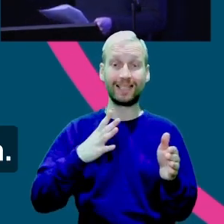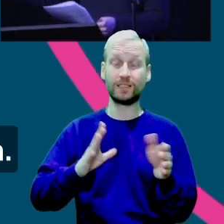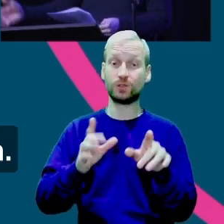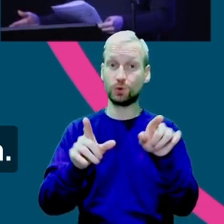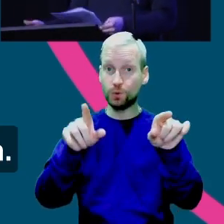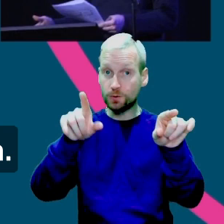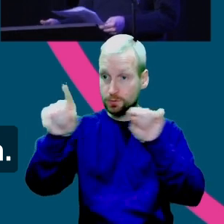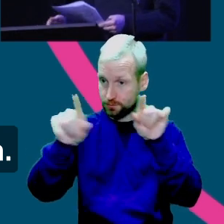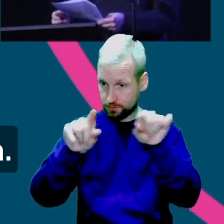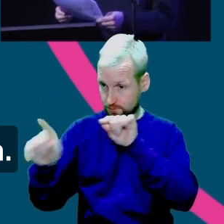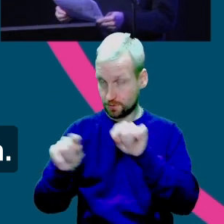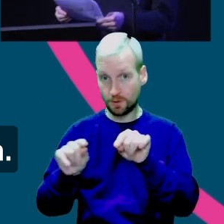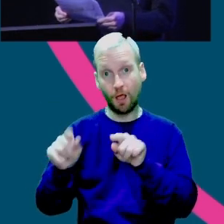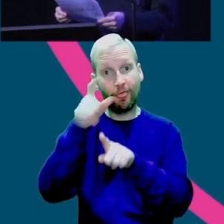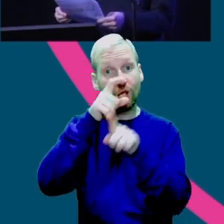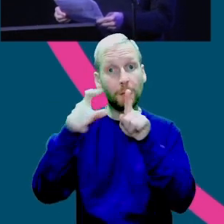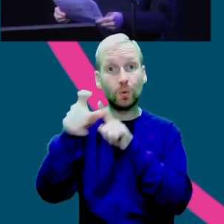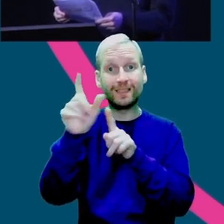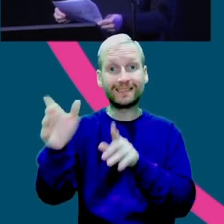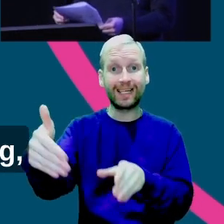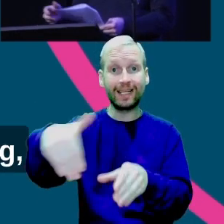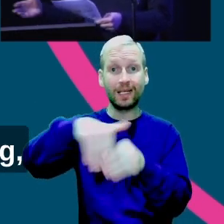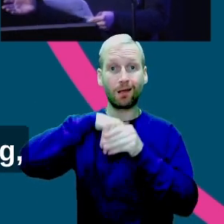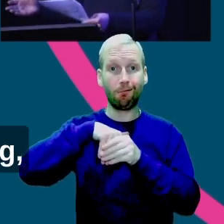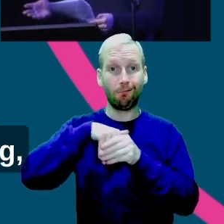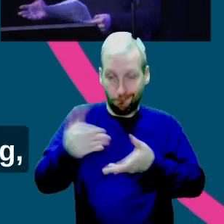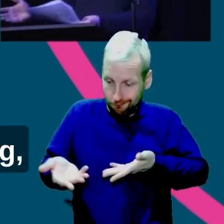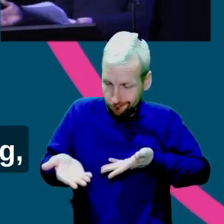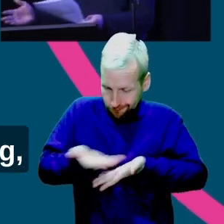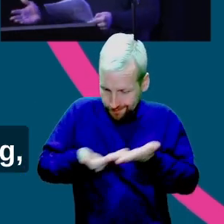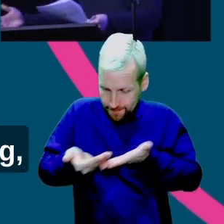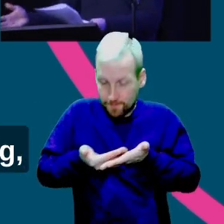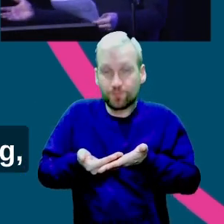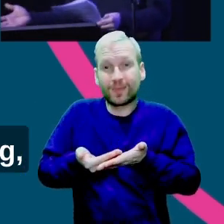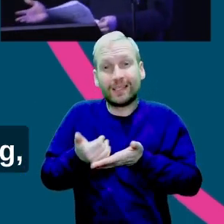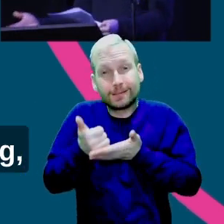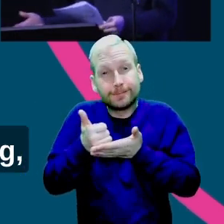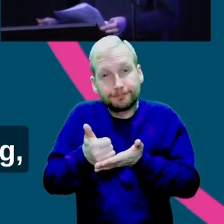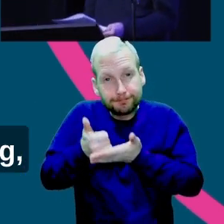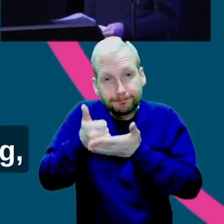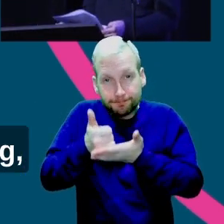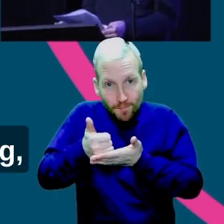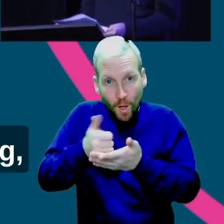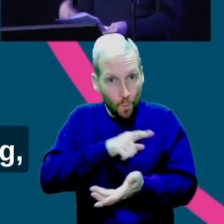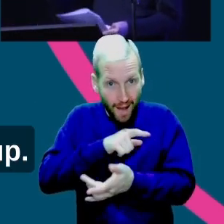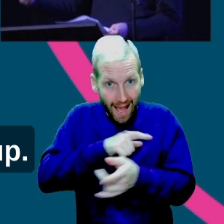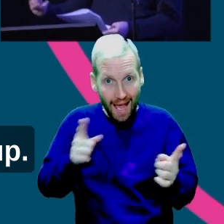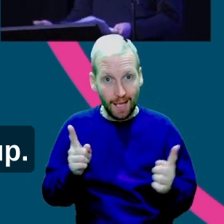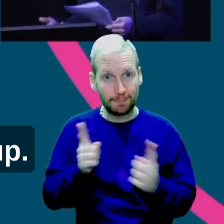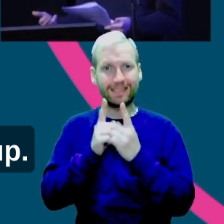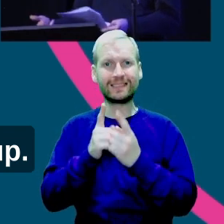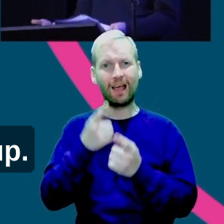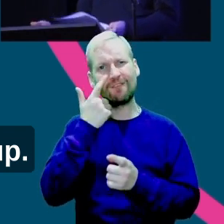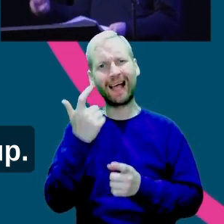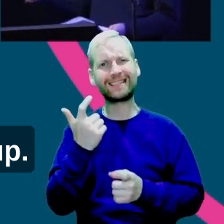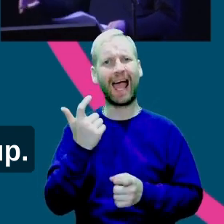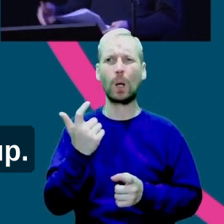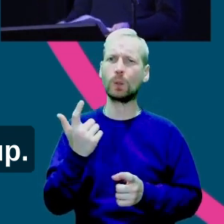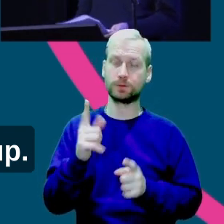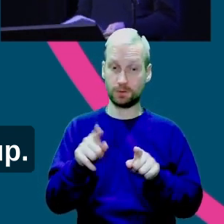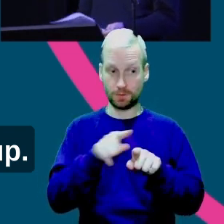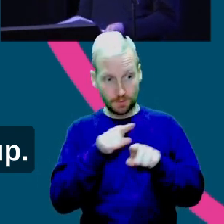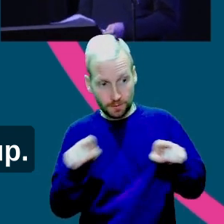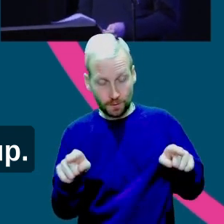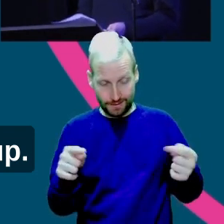invite members of the community in. We need to steward the reason for why we're meeting. Find out what interests people